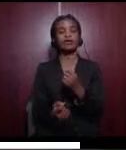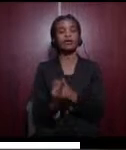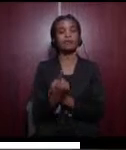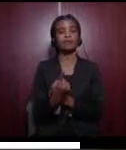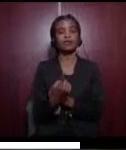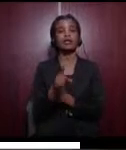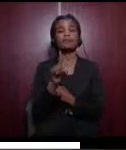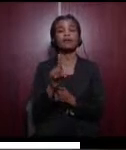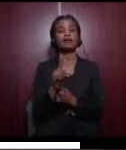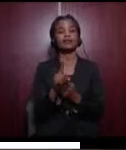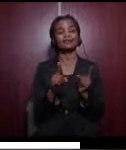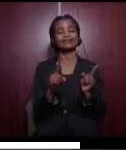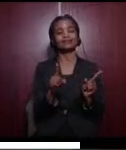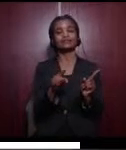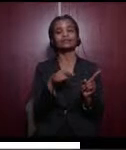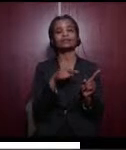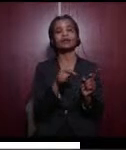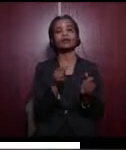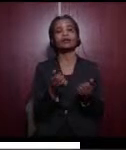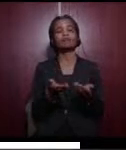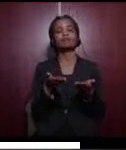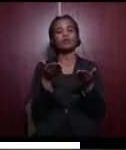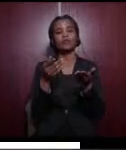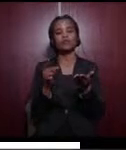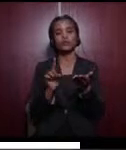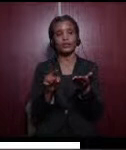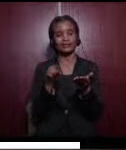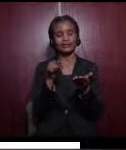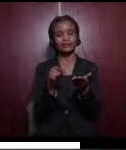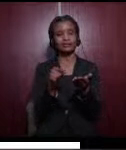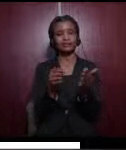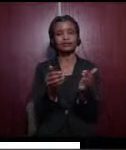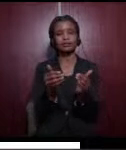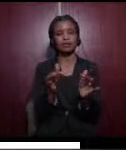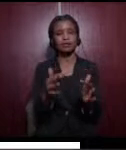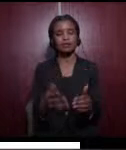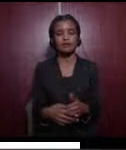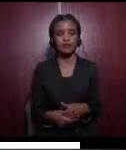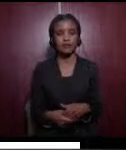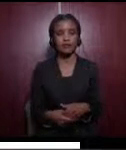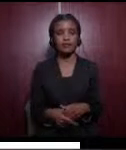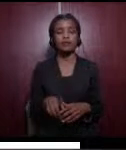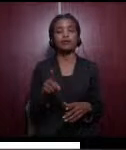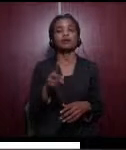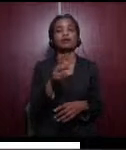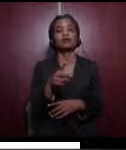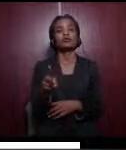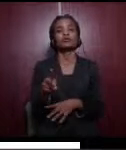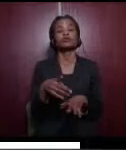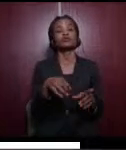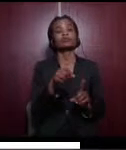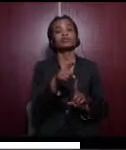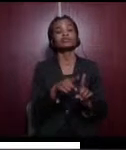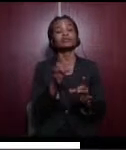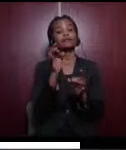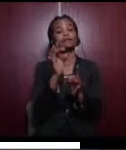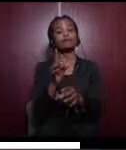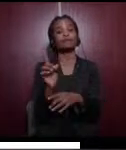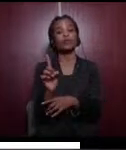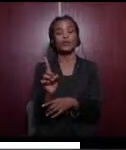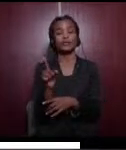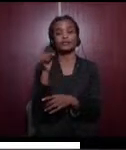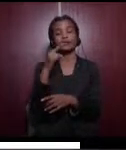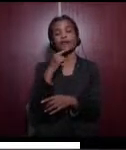reactive intervention, as I've mentioned earlier. So also, maybe to indicate, Chairperson and members, that the portfolio